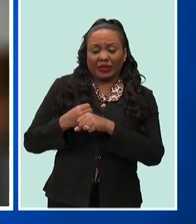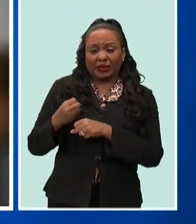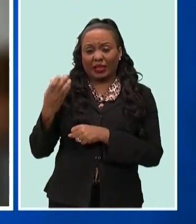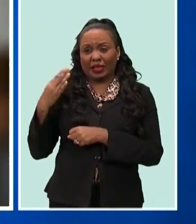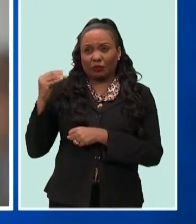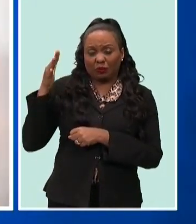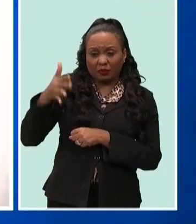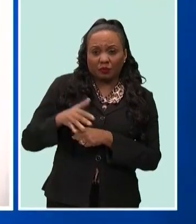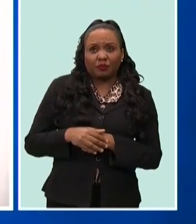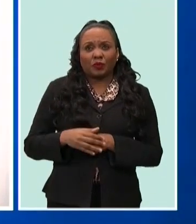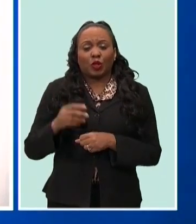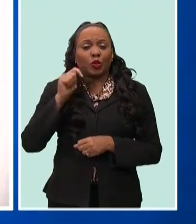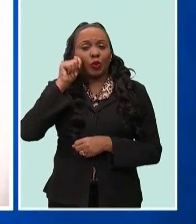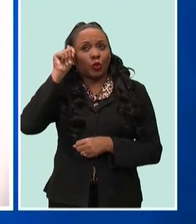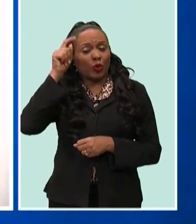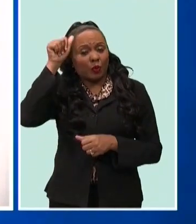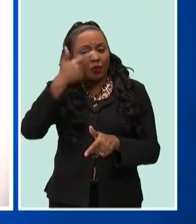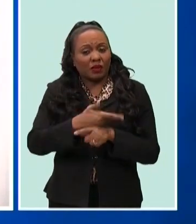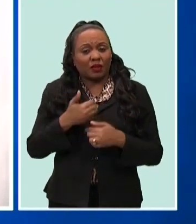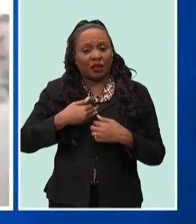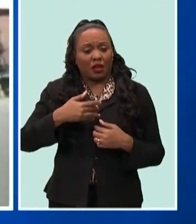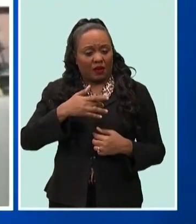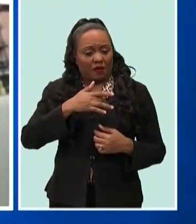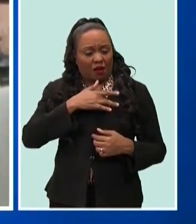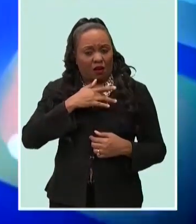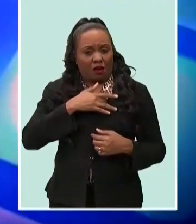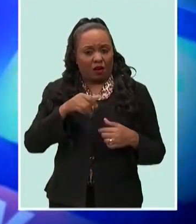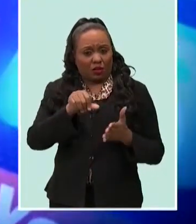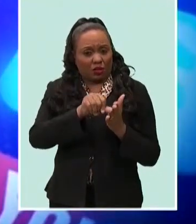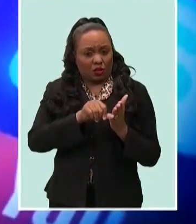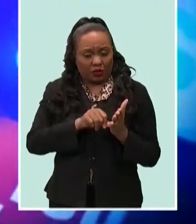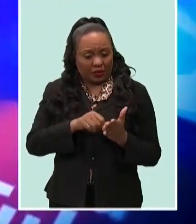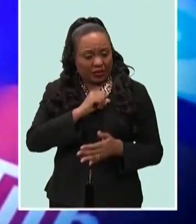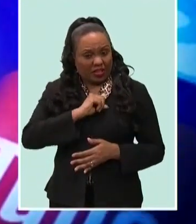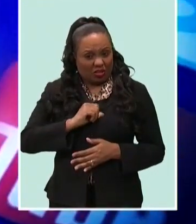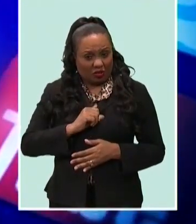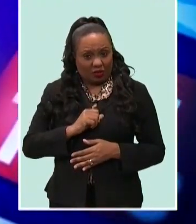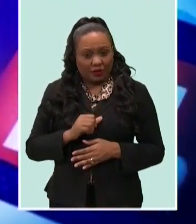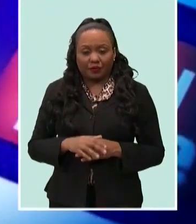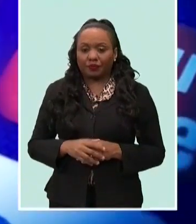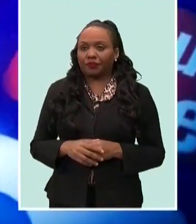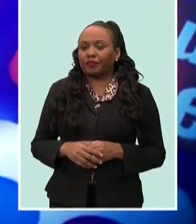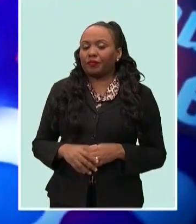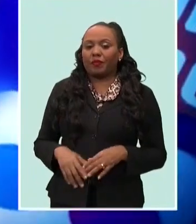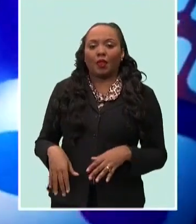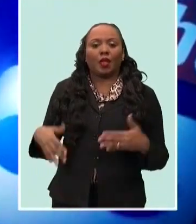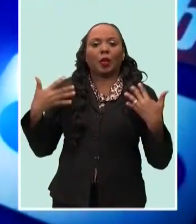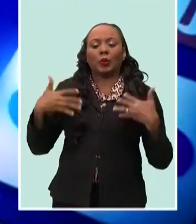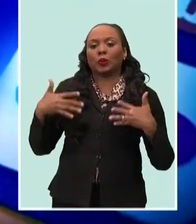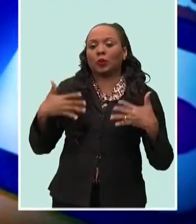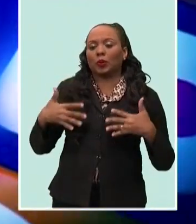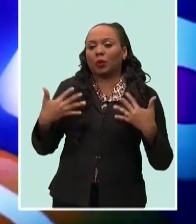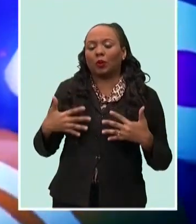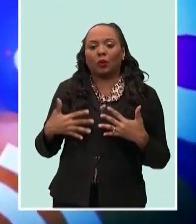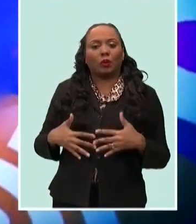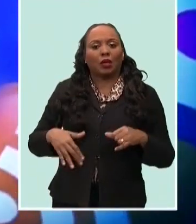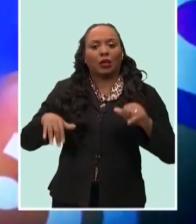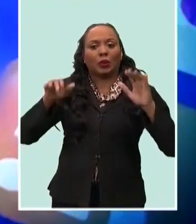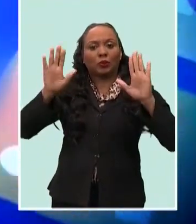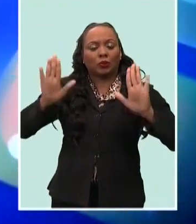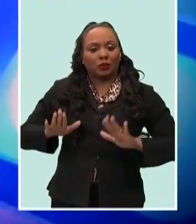with heart surgeries and a skyrocketing cost of living. Well, to say that that is quite an achievement is really an